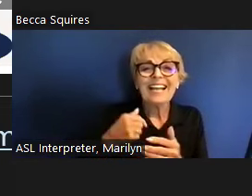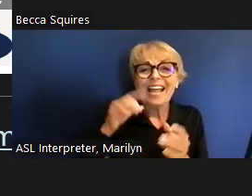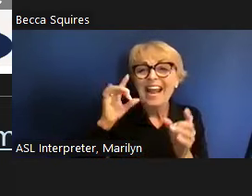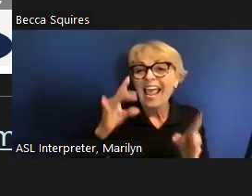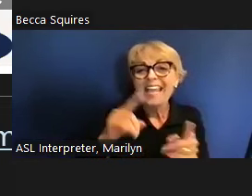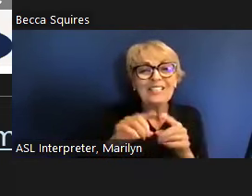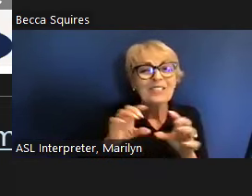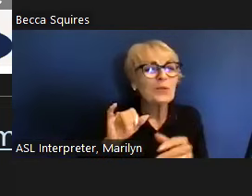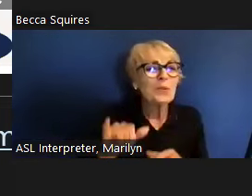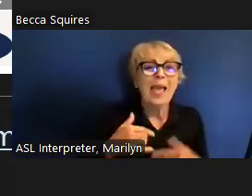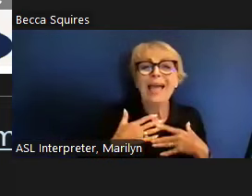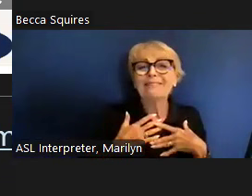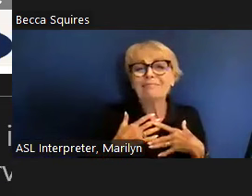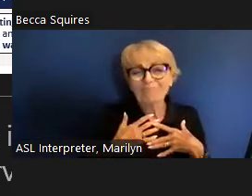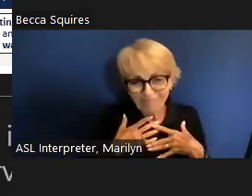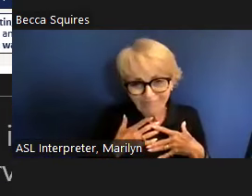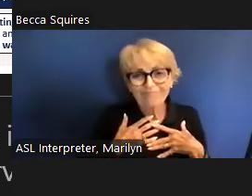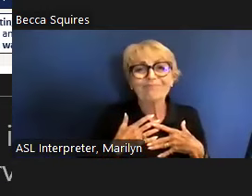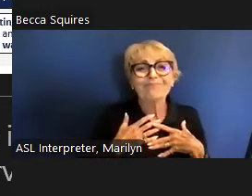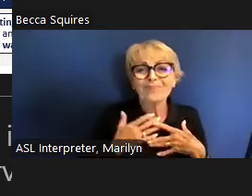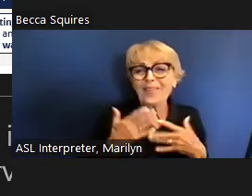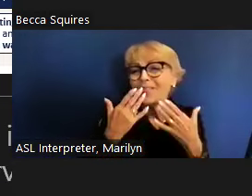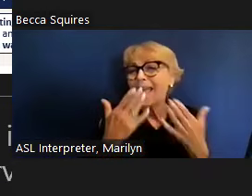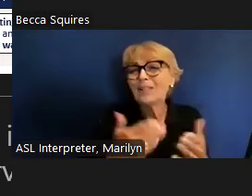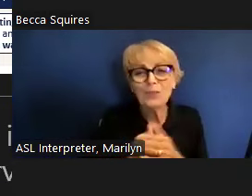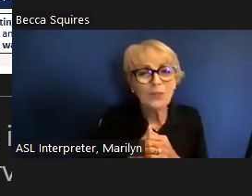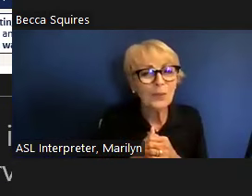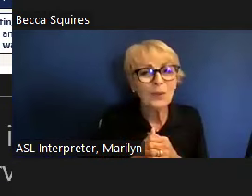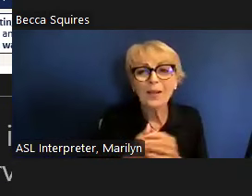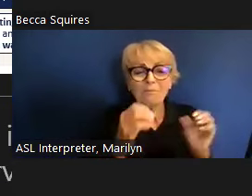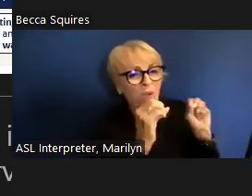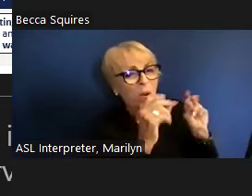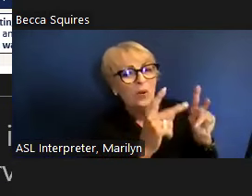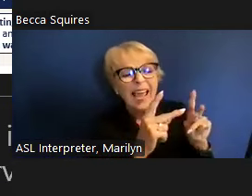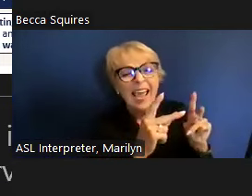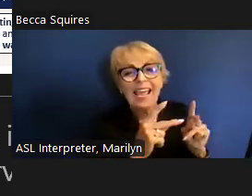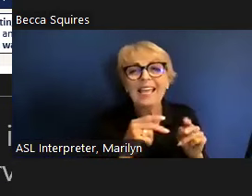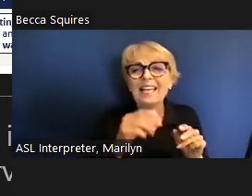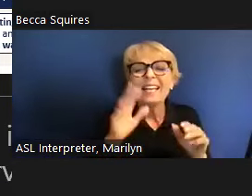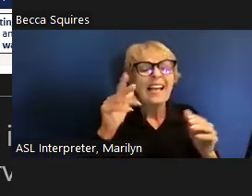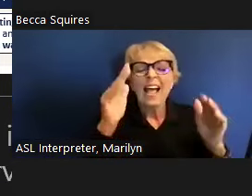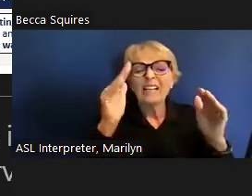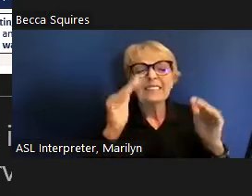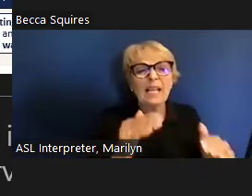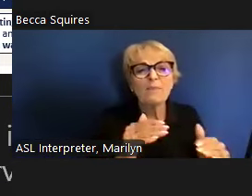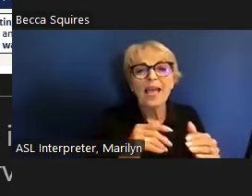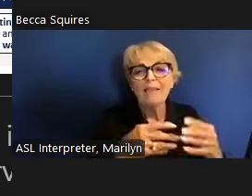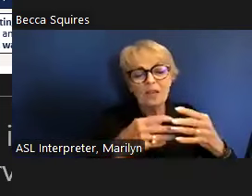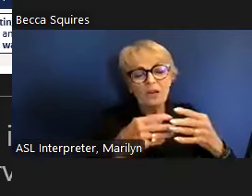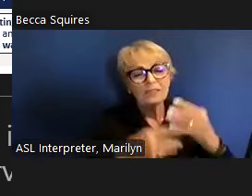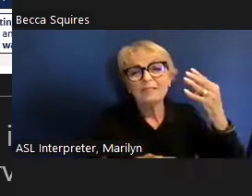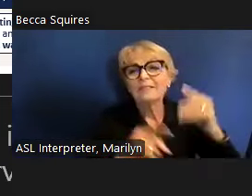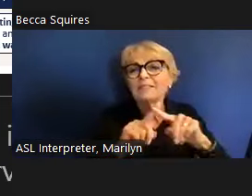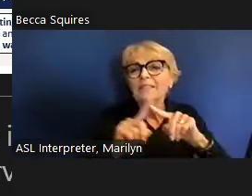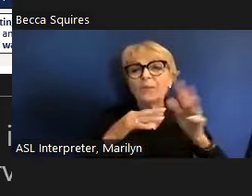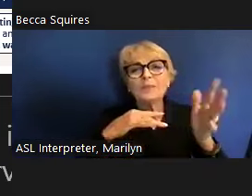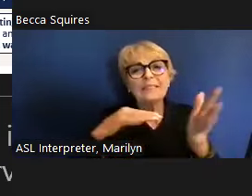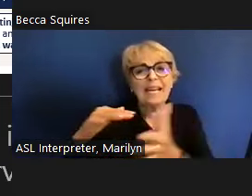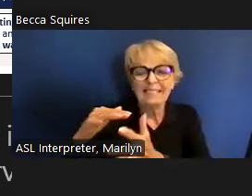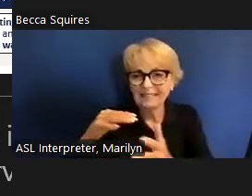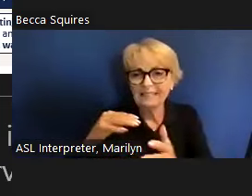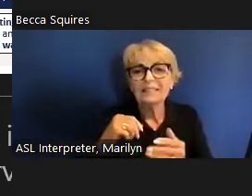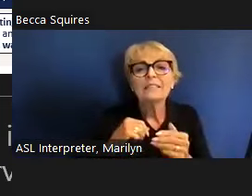because I'm just, okay. thank Yeah. you. Oh, okay. So let me just skip then. So there's a whole bunch of studies going on these different, to test